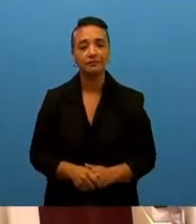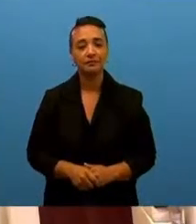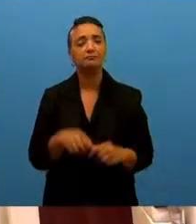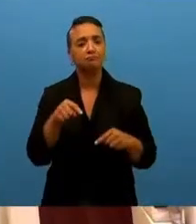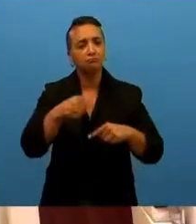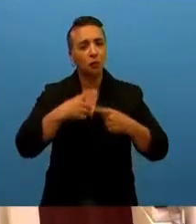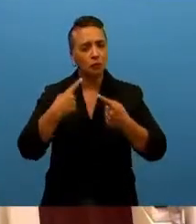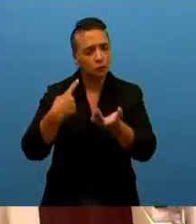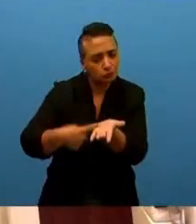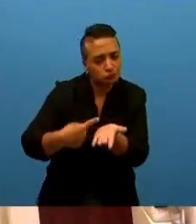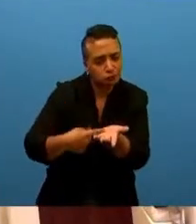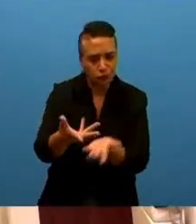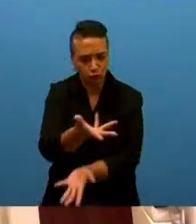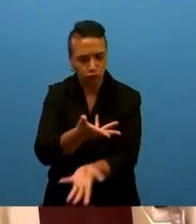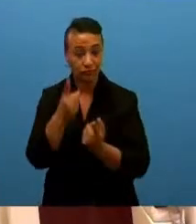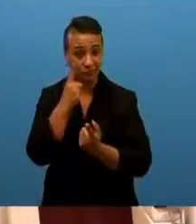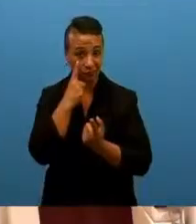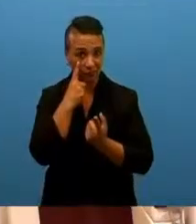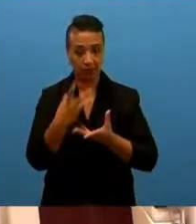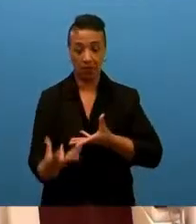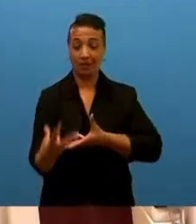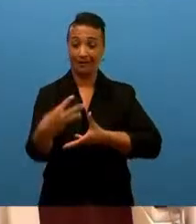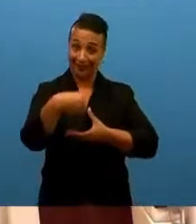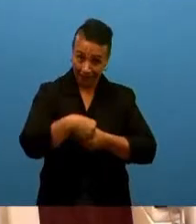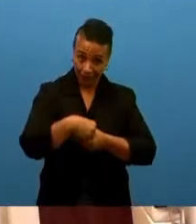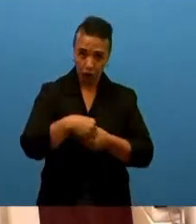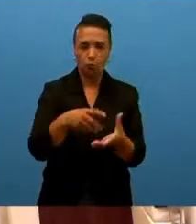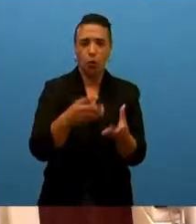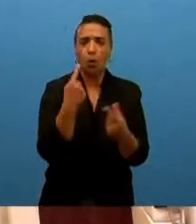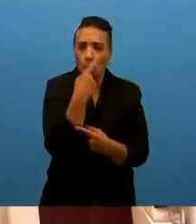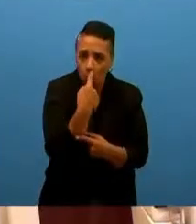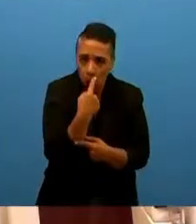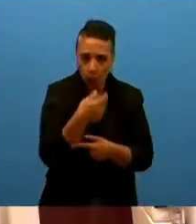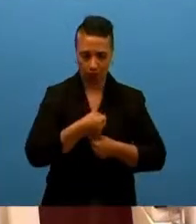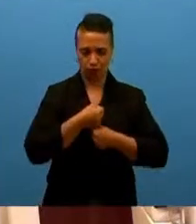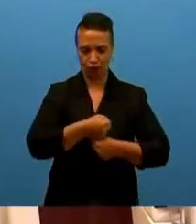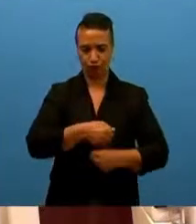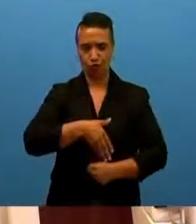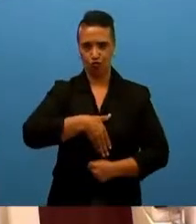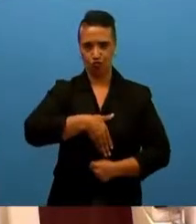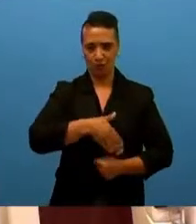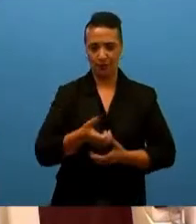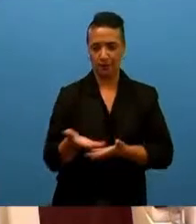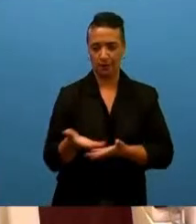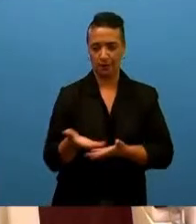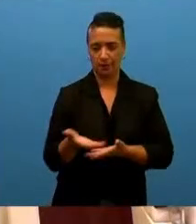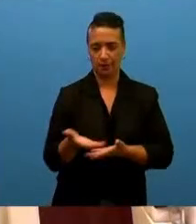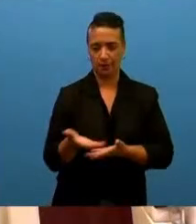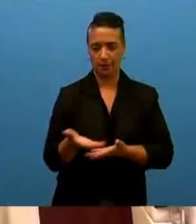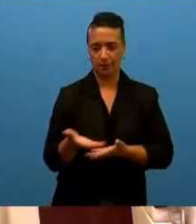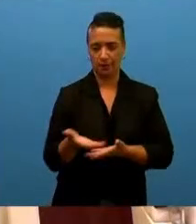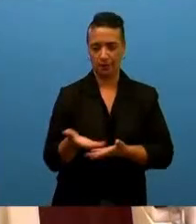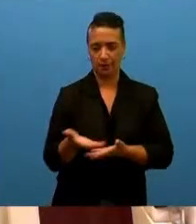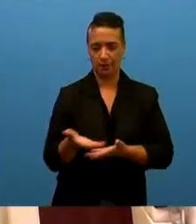further measures to enhance the participation of Indigenous peoples' representatives and institutions